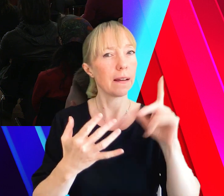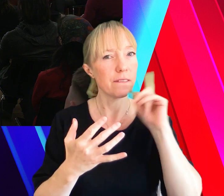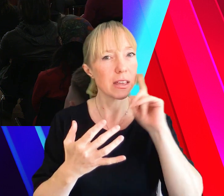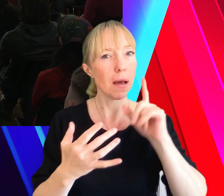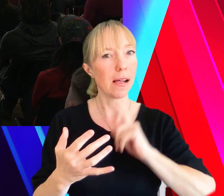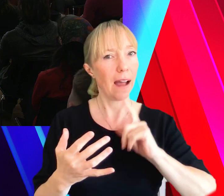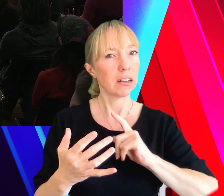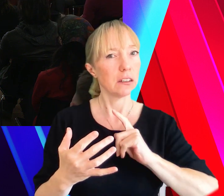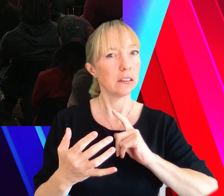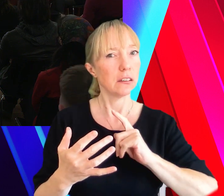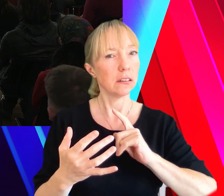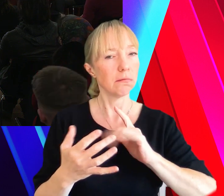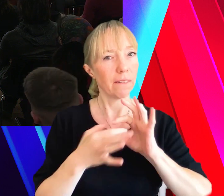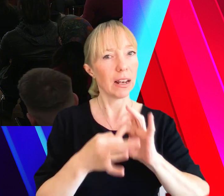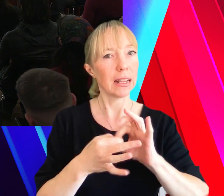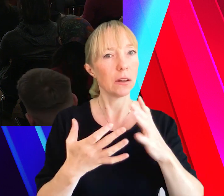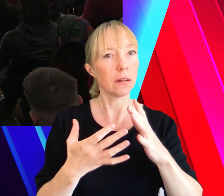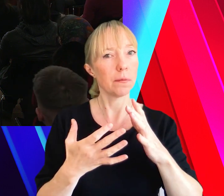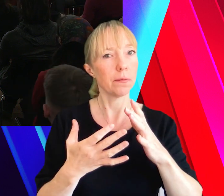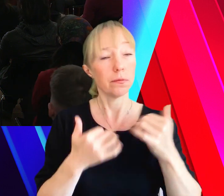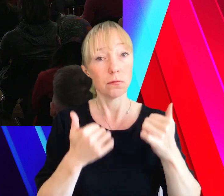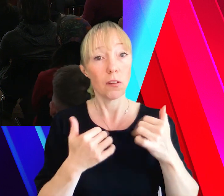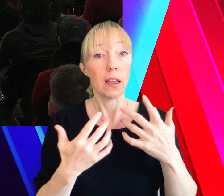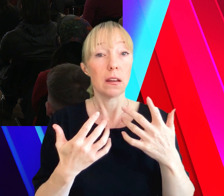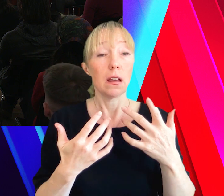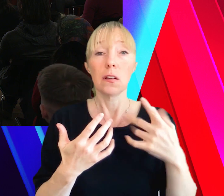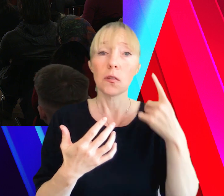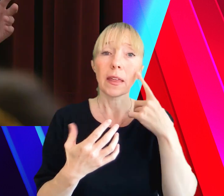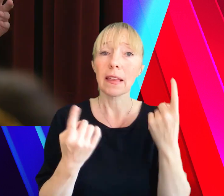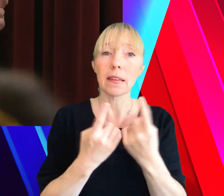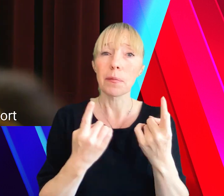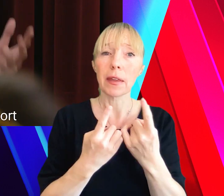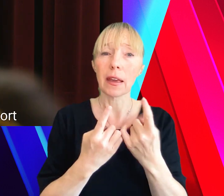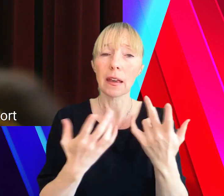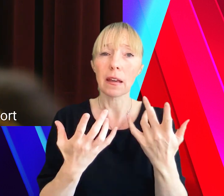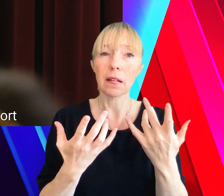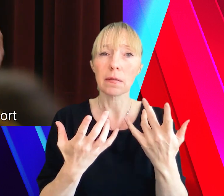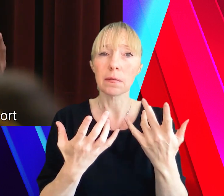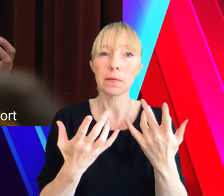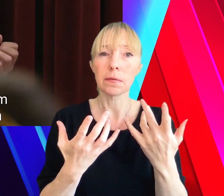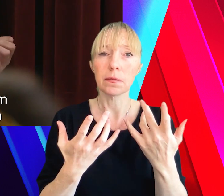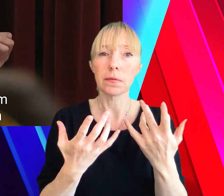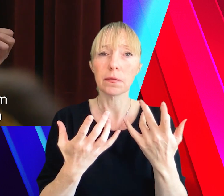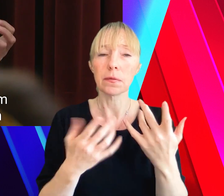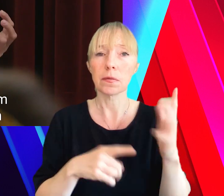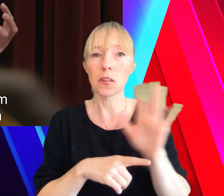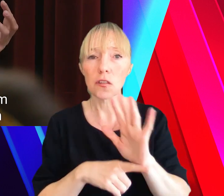It was a female song, a great female song. That's but do you think there's something about sort